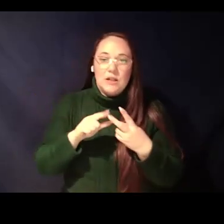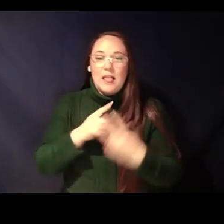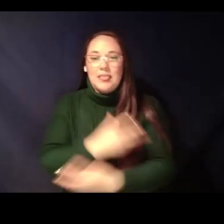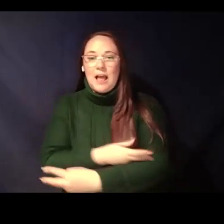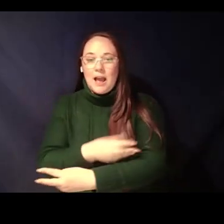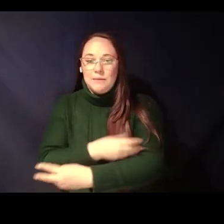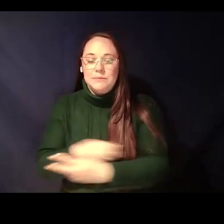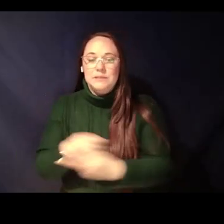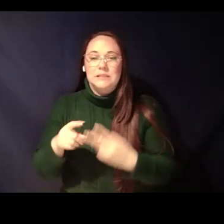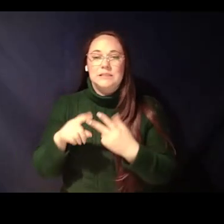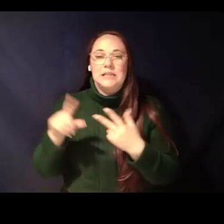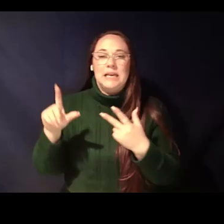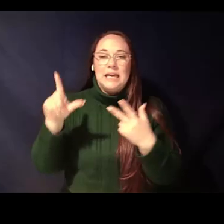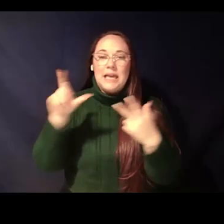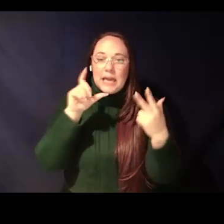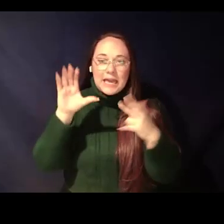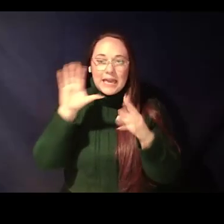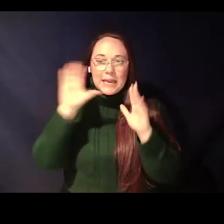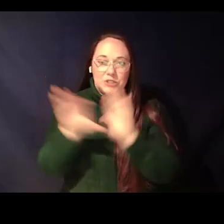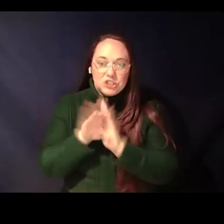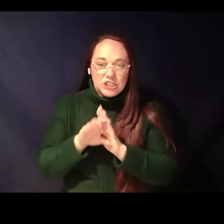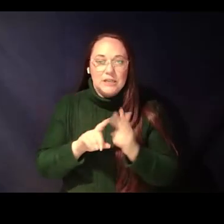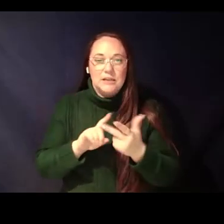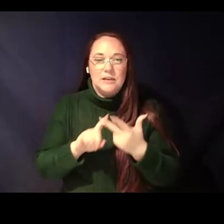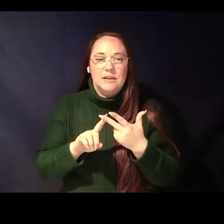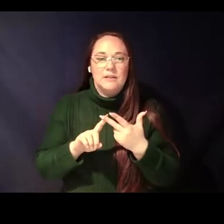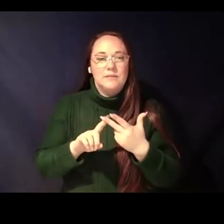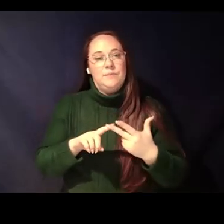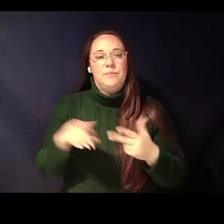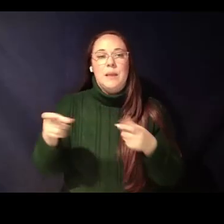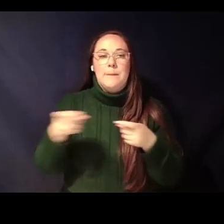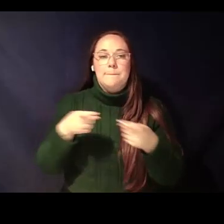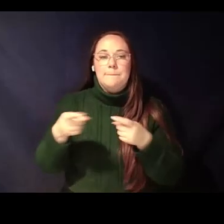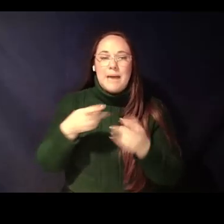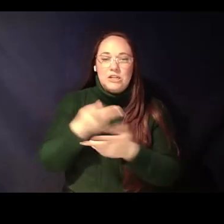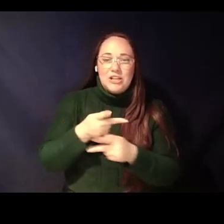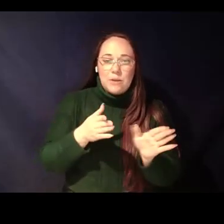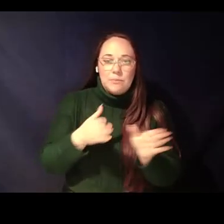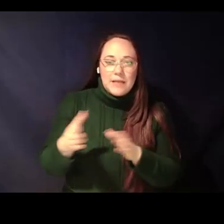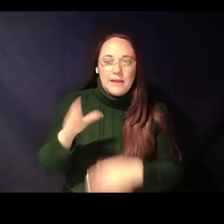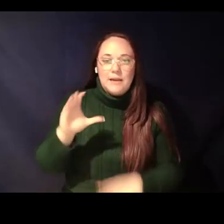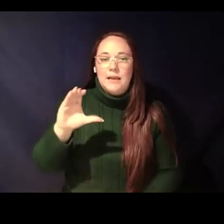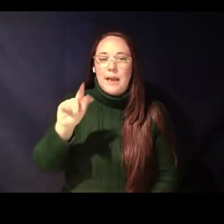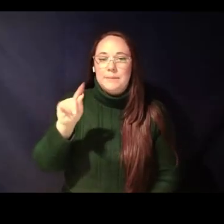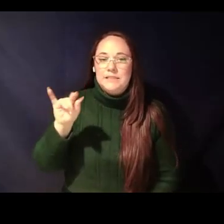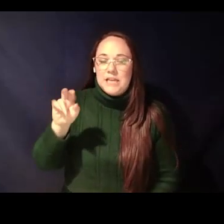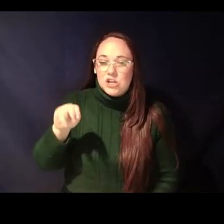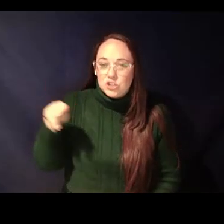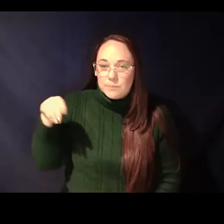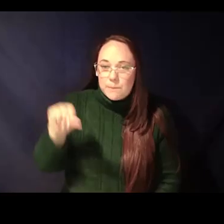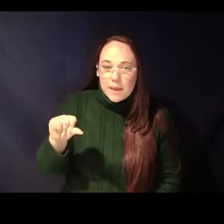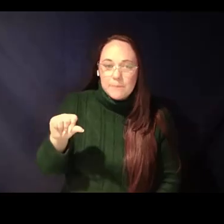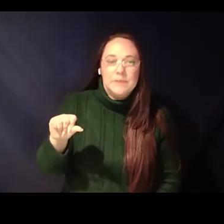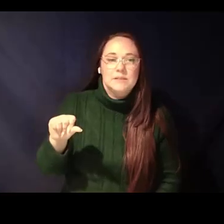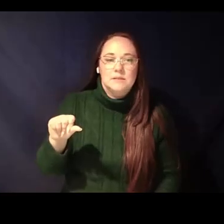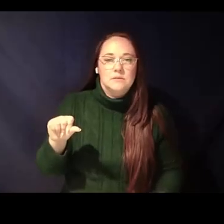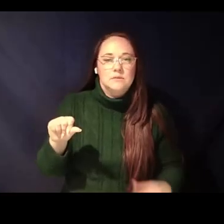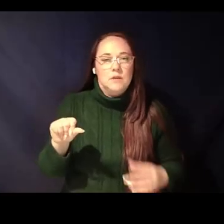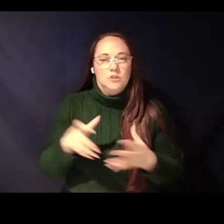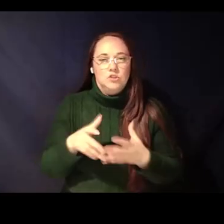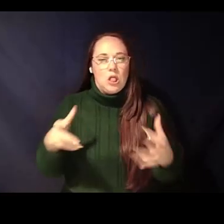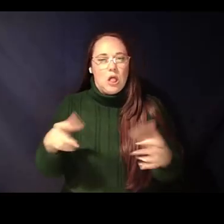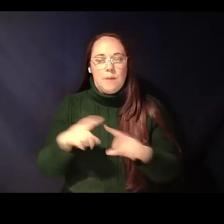managed care plan, capitation payments. It's a significant category, but it's not the focus